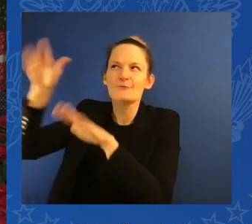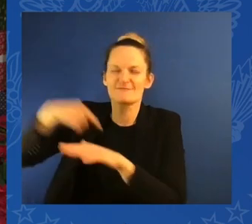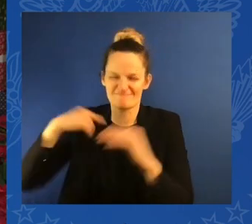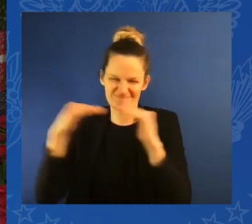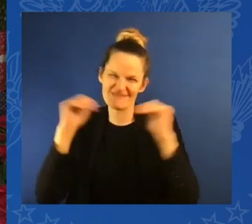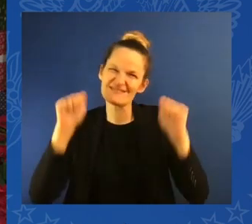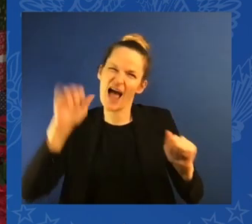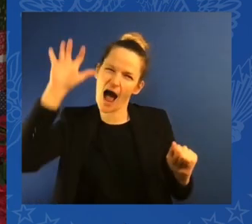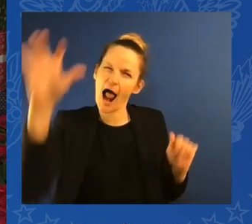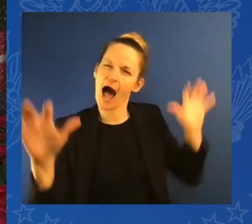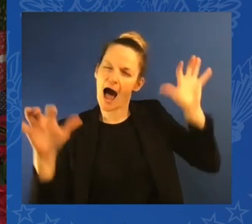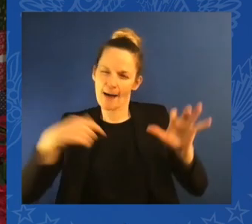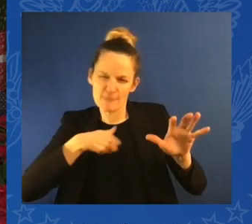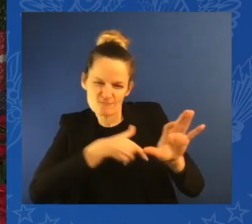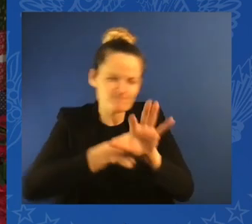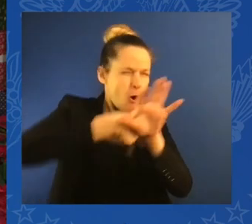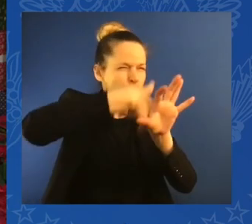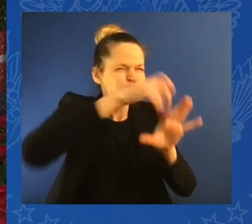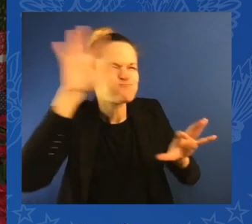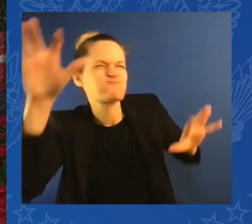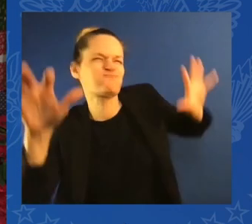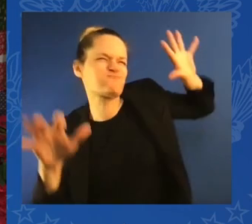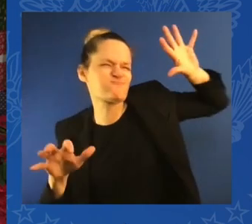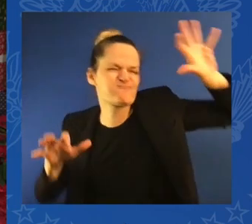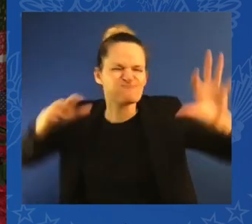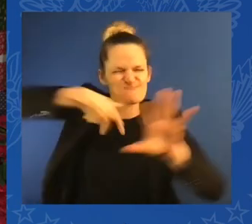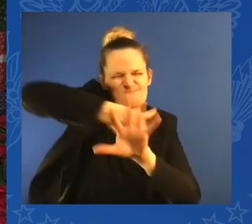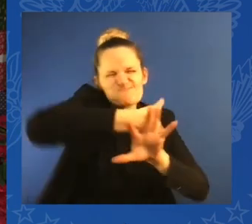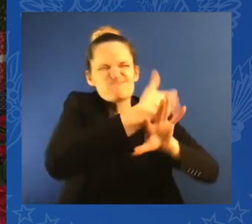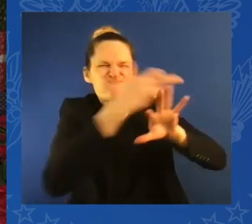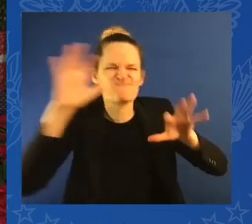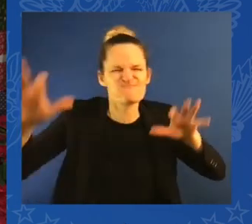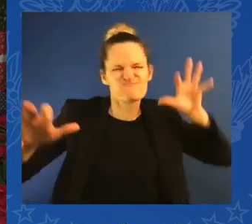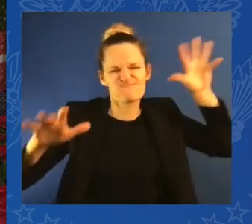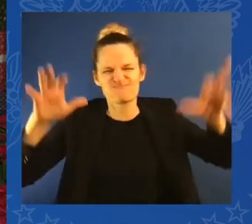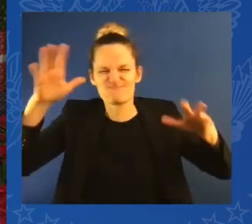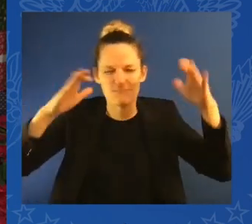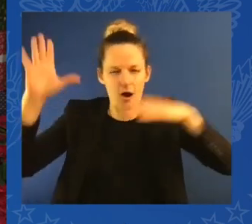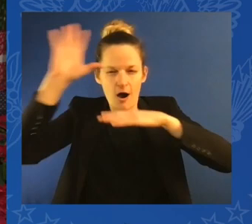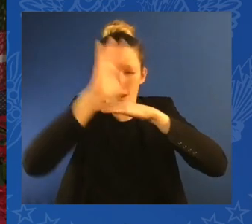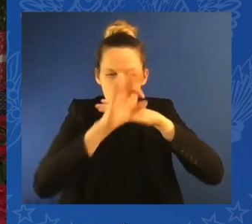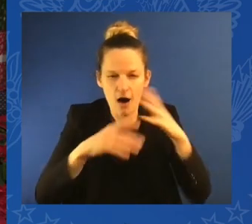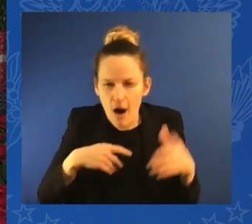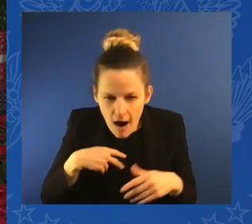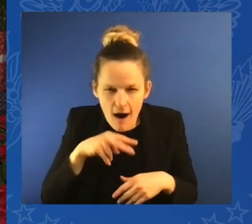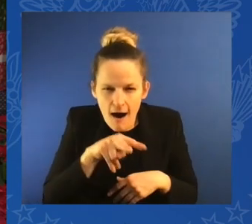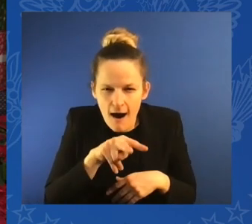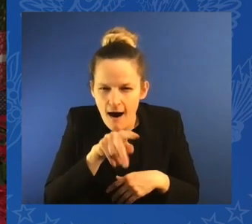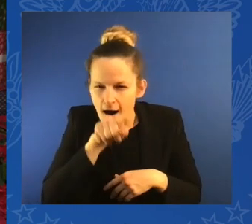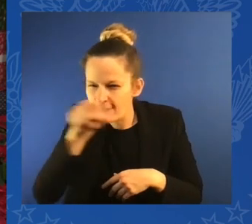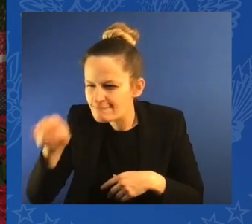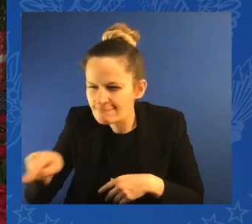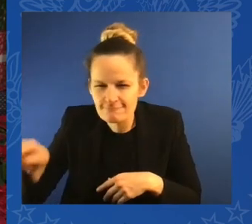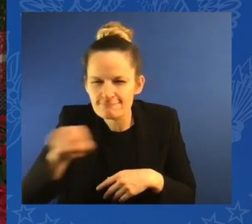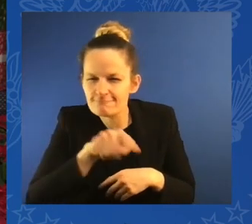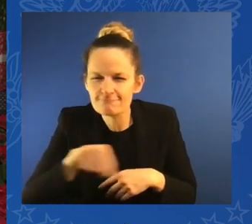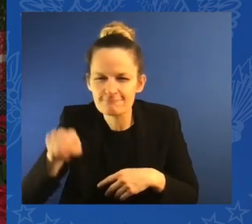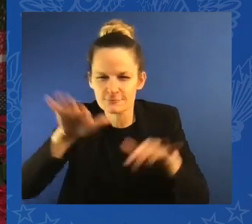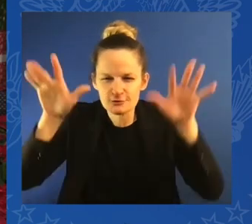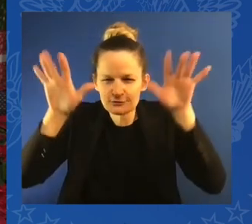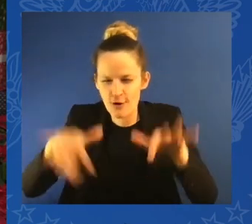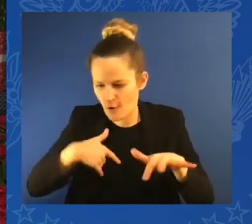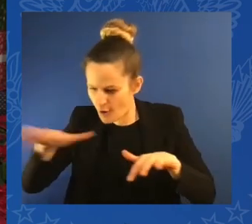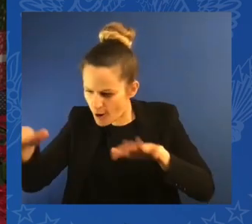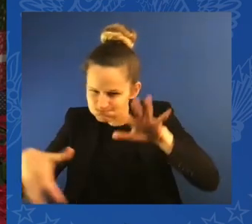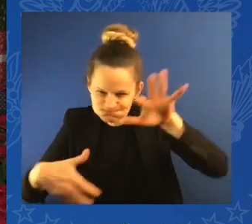He picked up a handful of snow and another and still another. He packed it round and firm